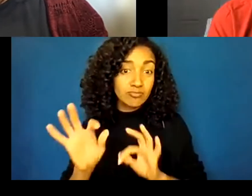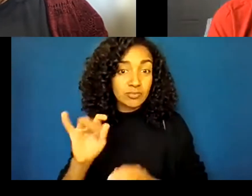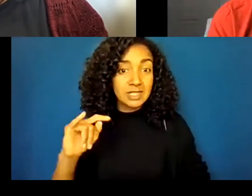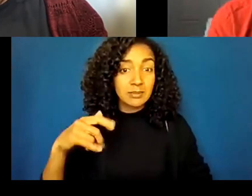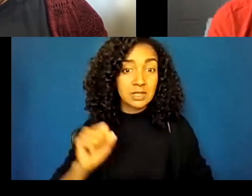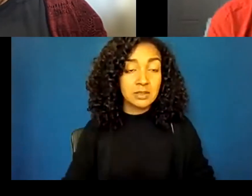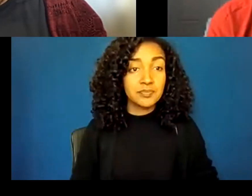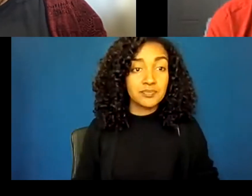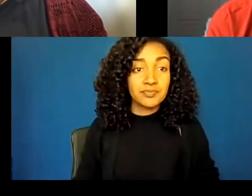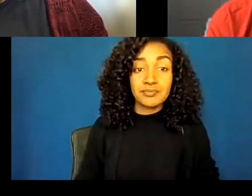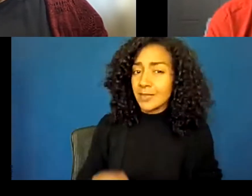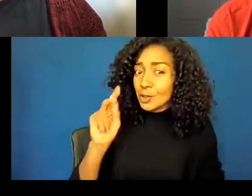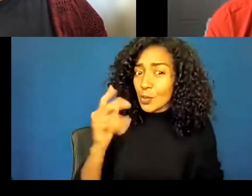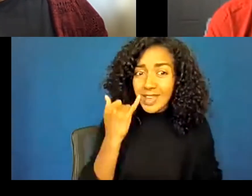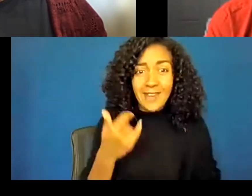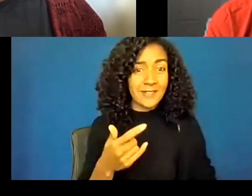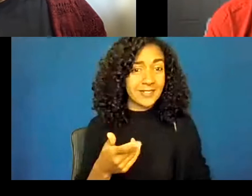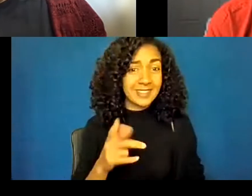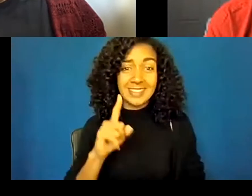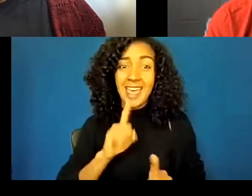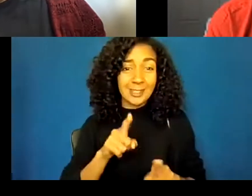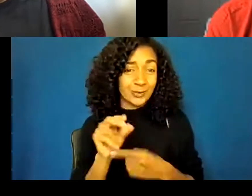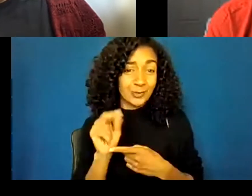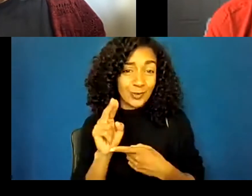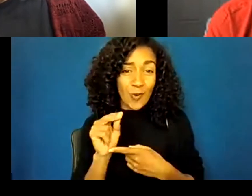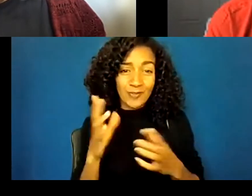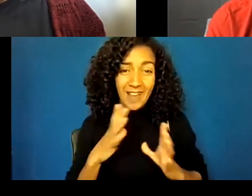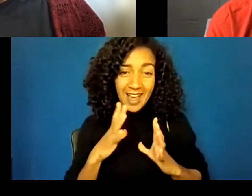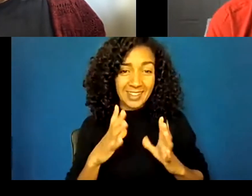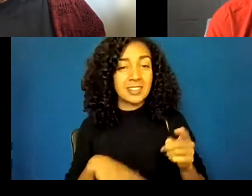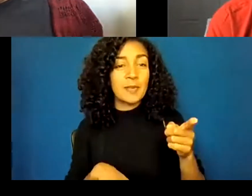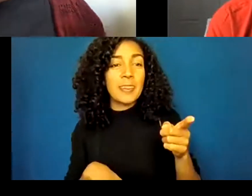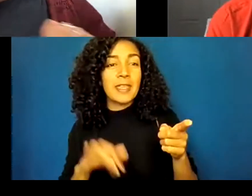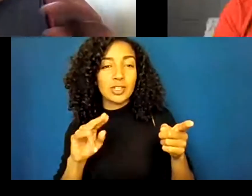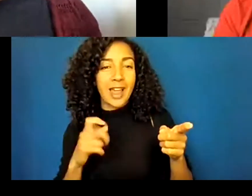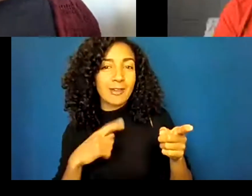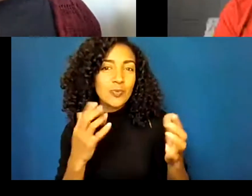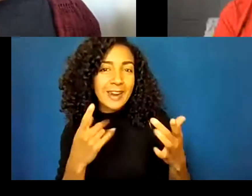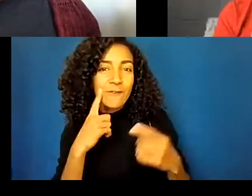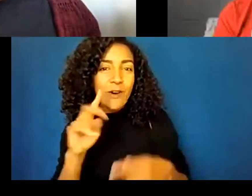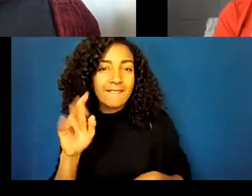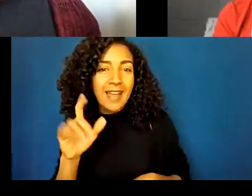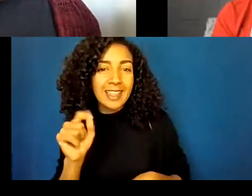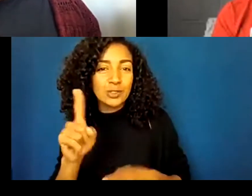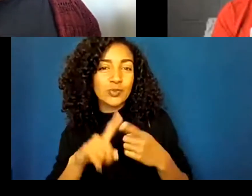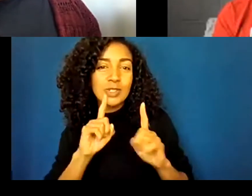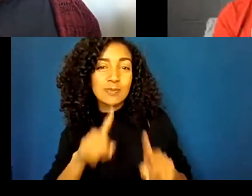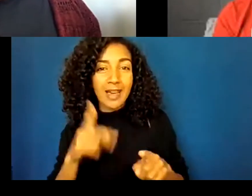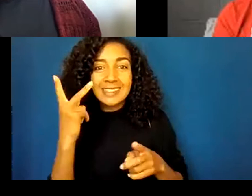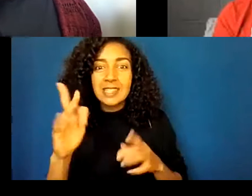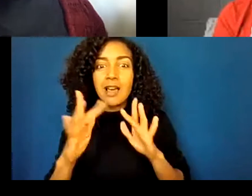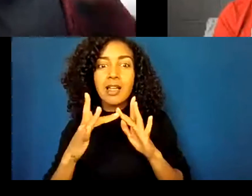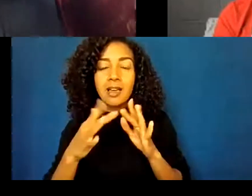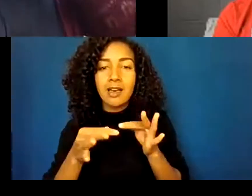It's okay if the answer is no. I was just giving Violet a second to see if she was going to respond or not, because she's got a delay and I couldn't tell if she was thinking